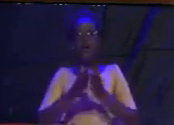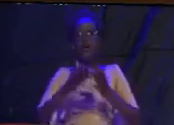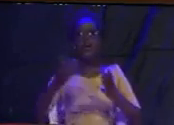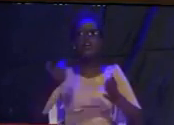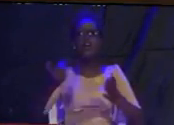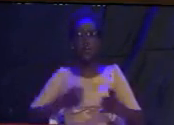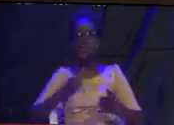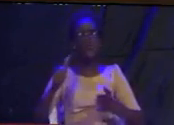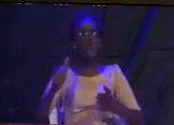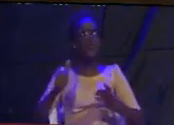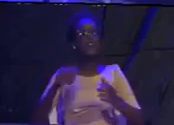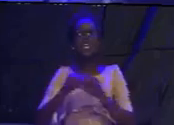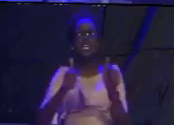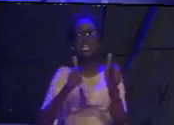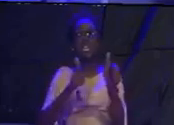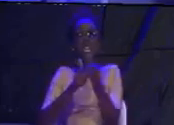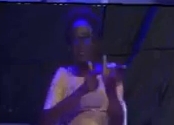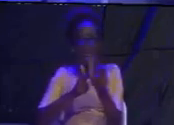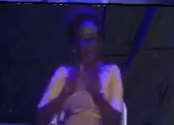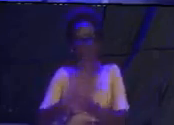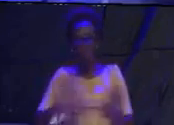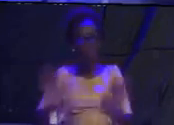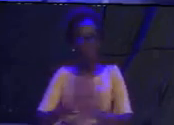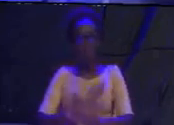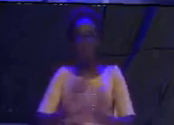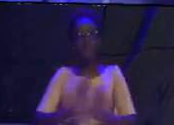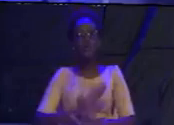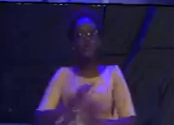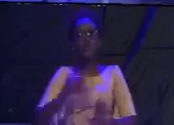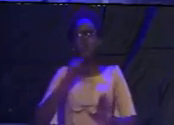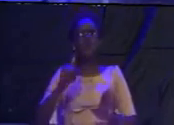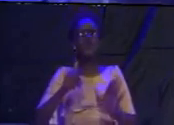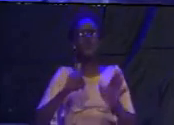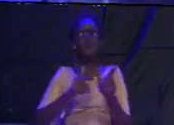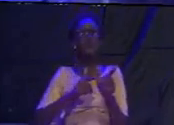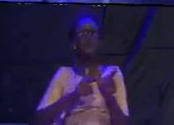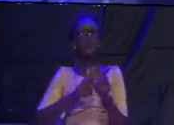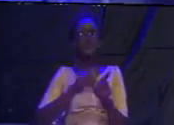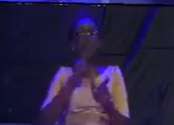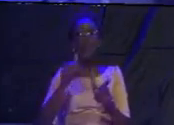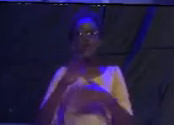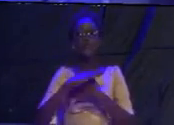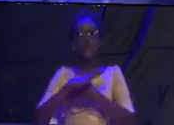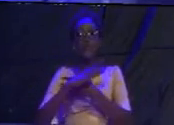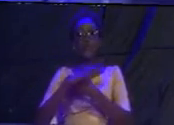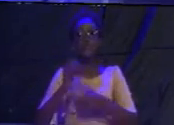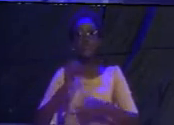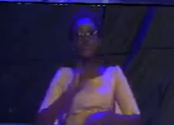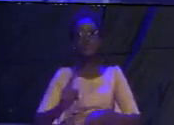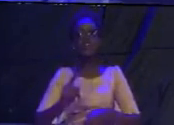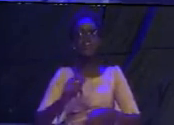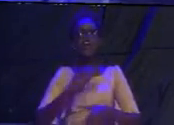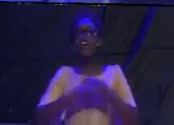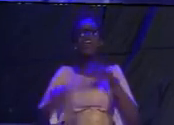Daughters of Africa and sons of Africa will not be homosexuals. In the name of